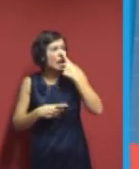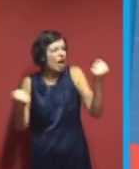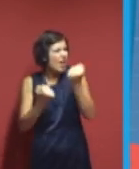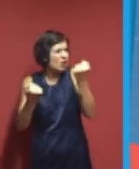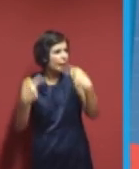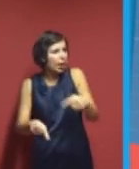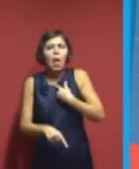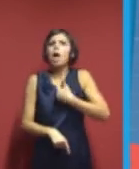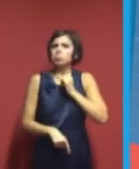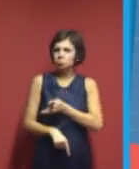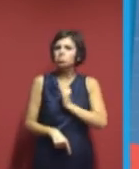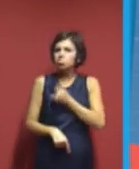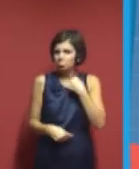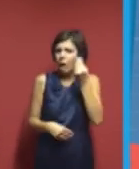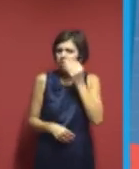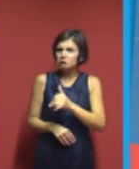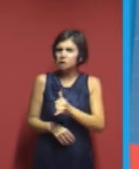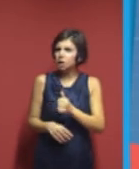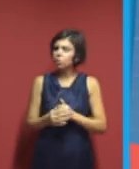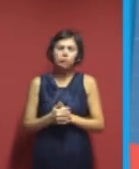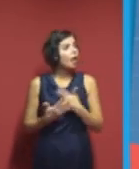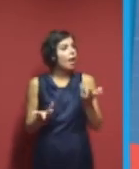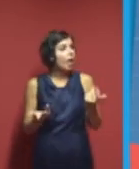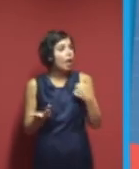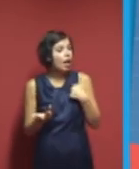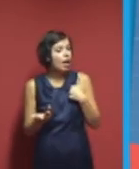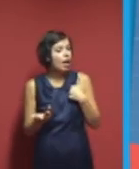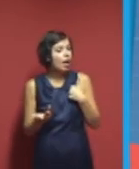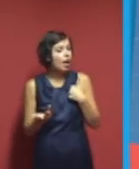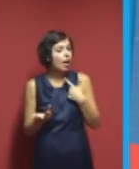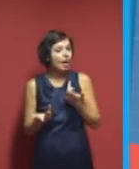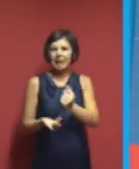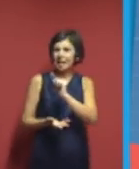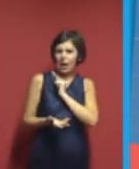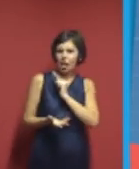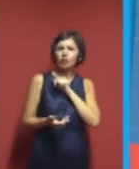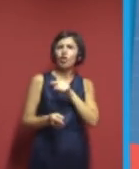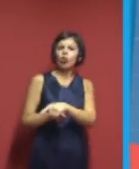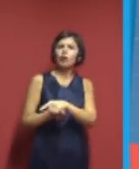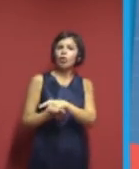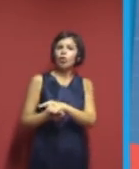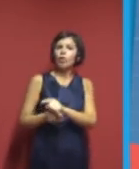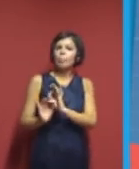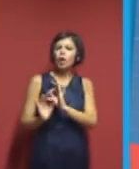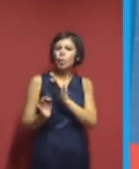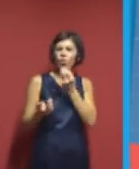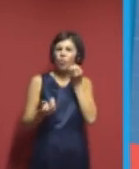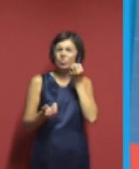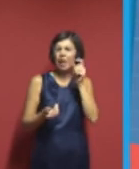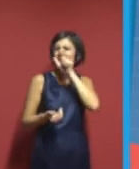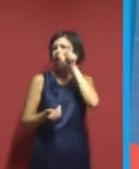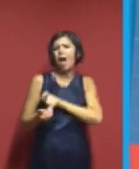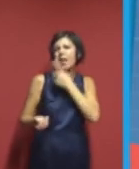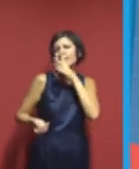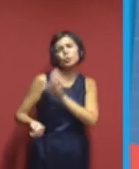just think it actually, the Italian temperament suits it. It's just craft, it's small design, and arte povera, and, the seeds of it are lying